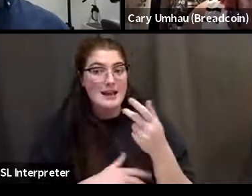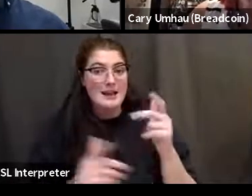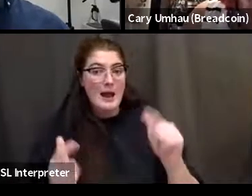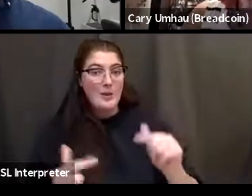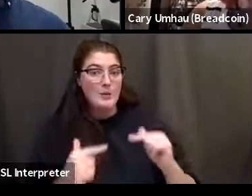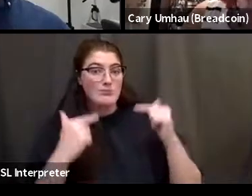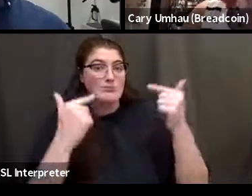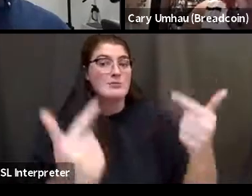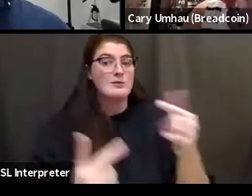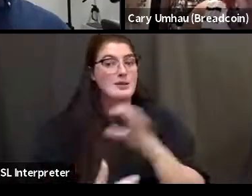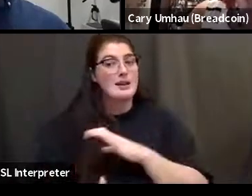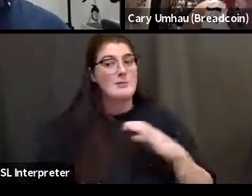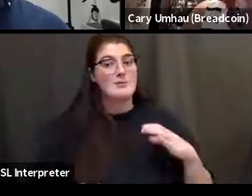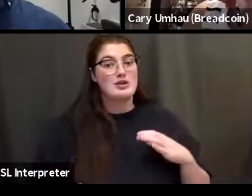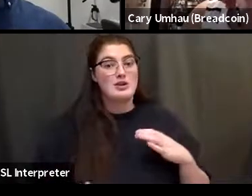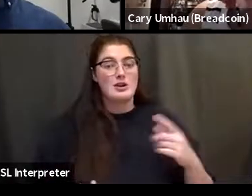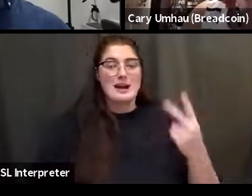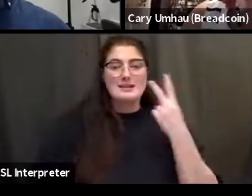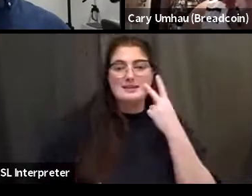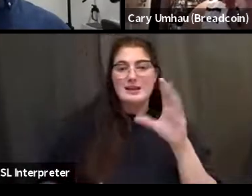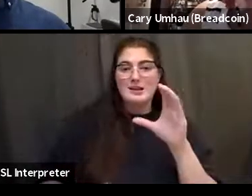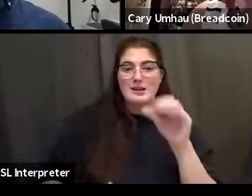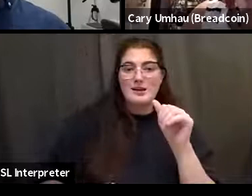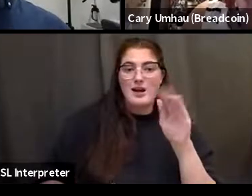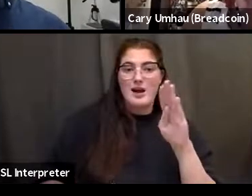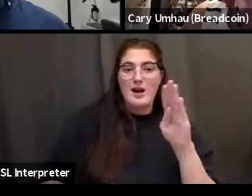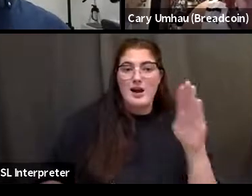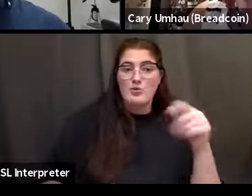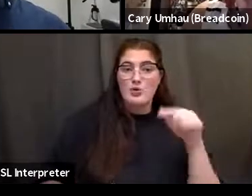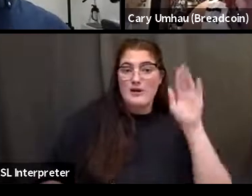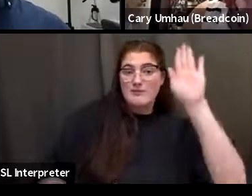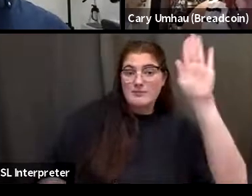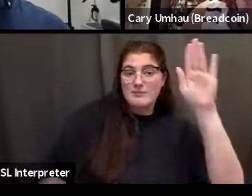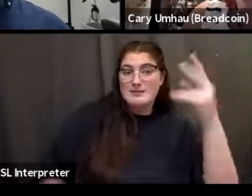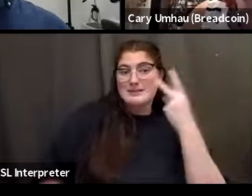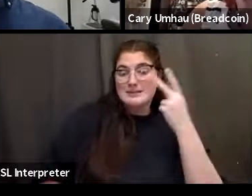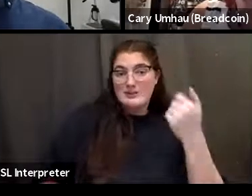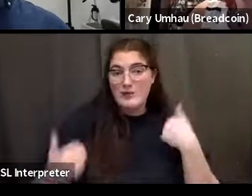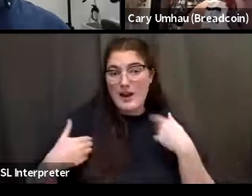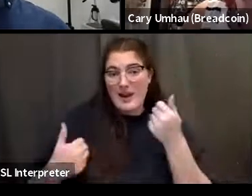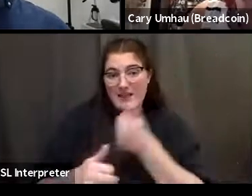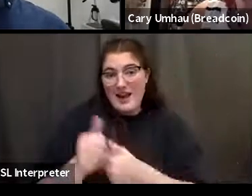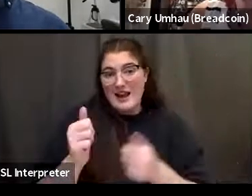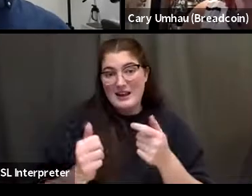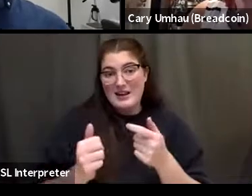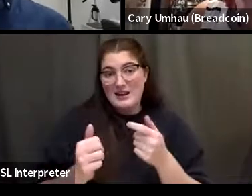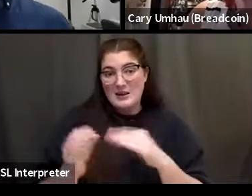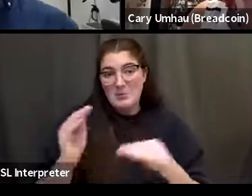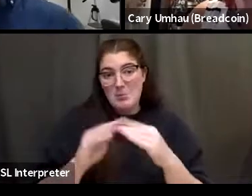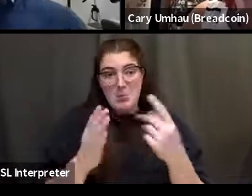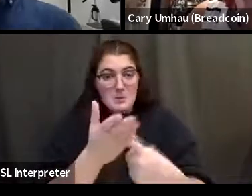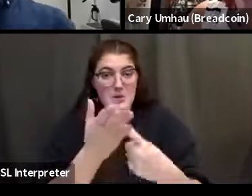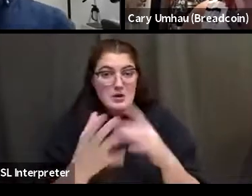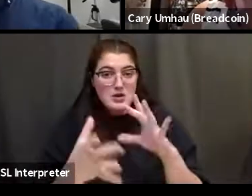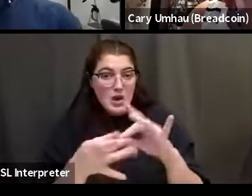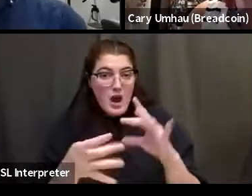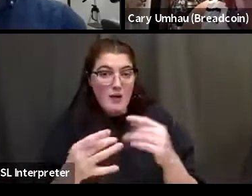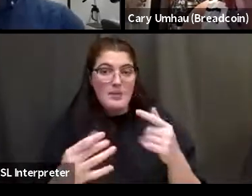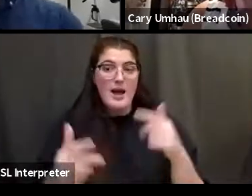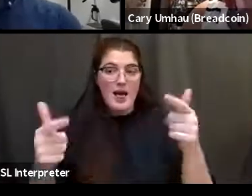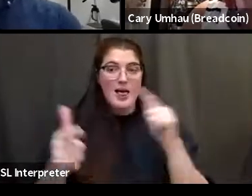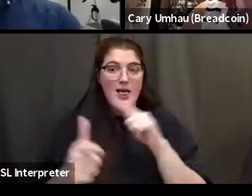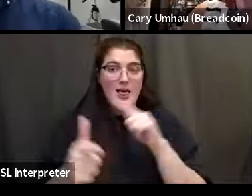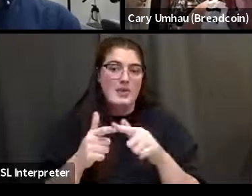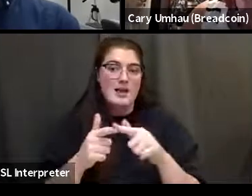the commissioners. I do see Commissioner Cobb, you have your hand raised to see if we have any further discussion or comments, and then we'll move to the floor if we have